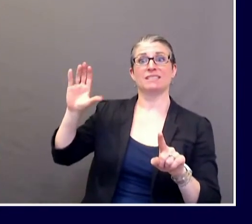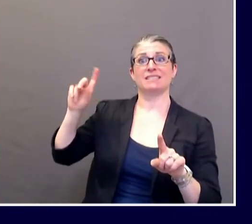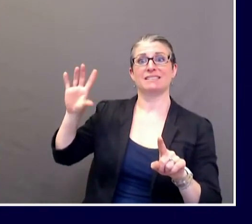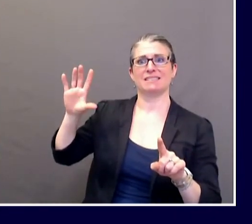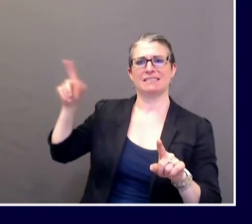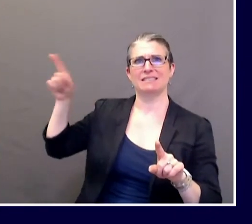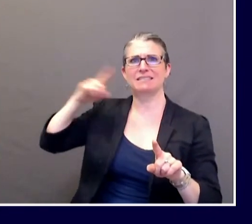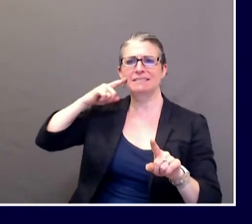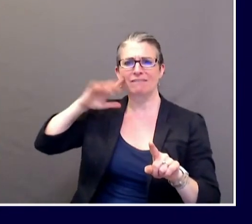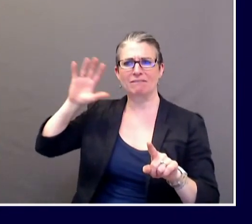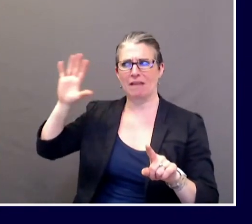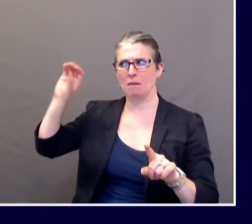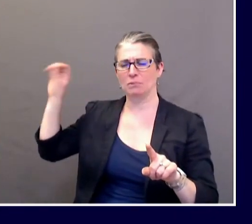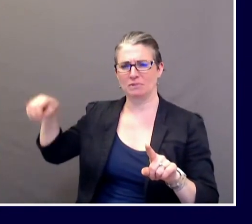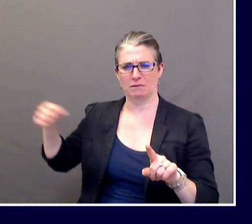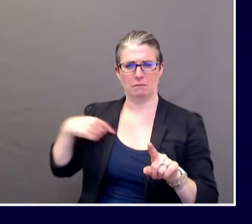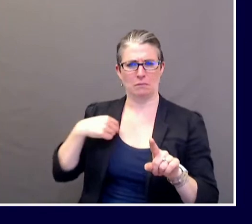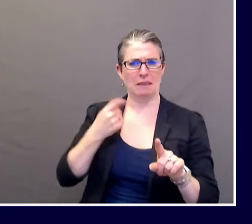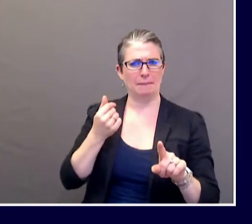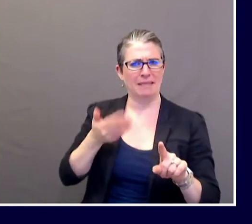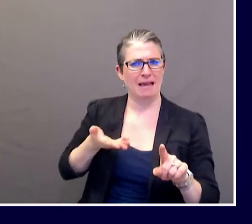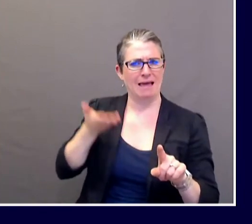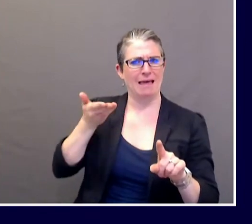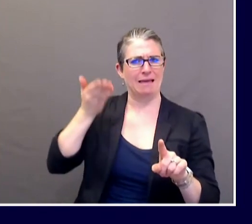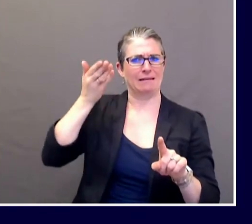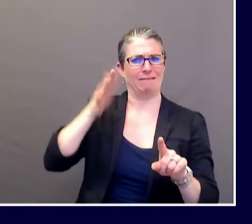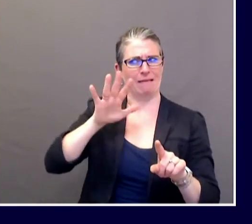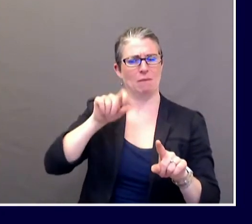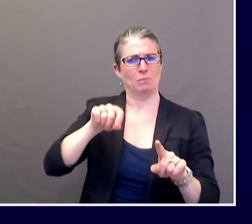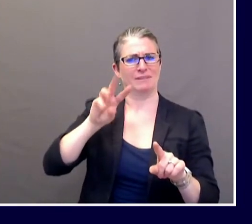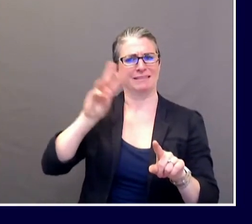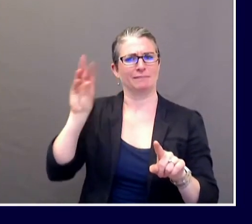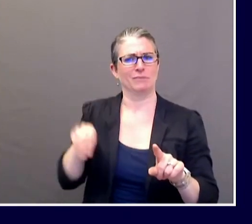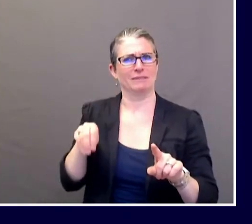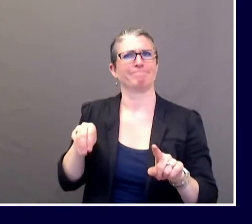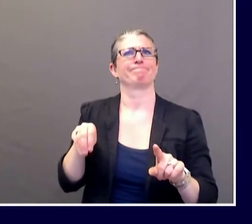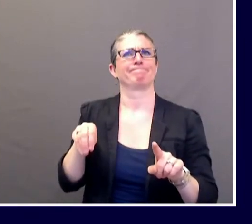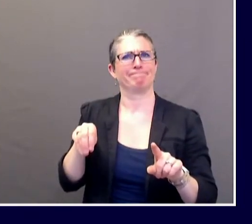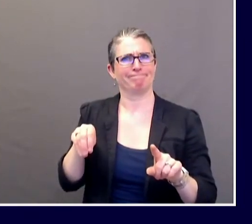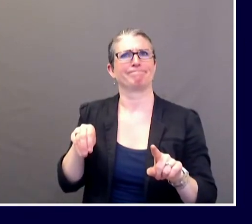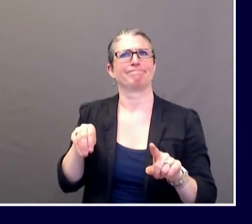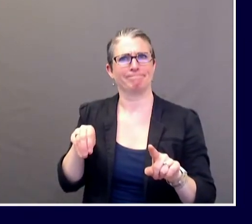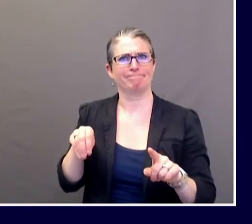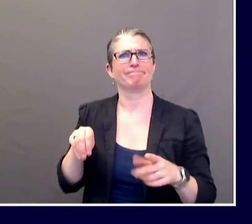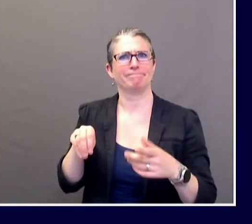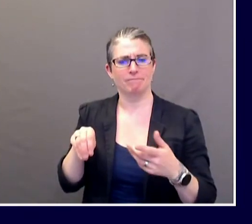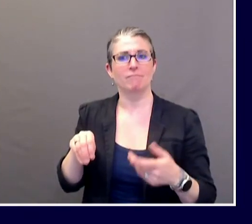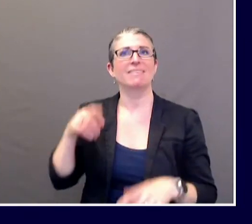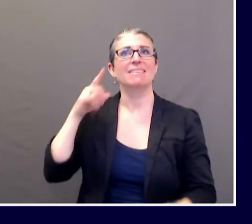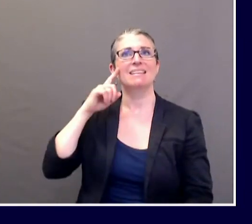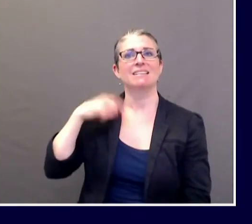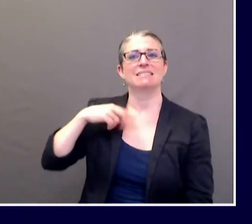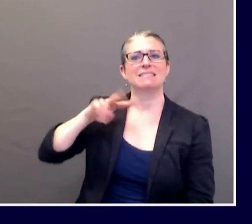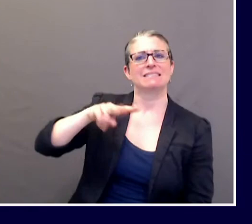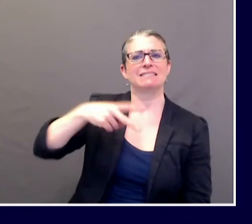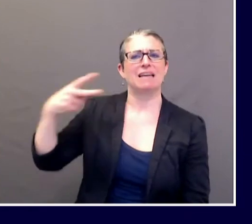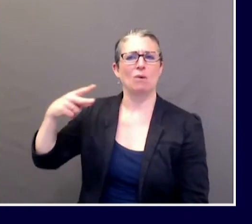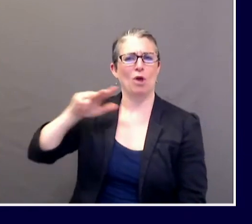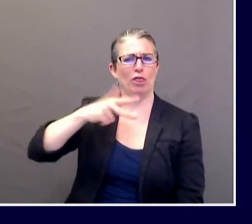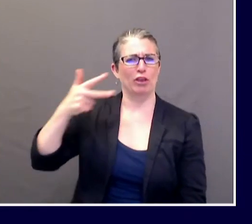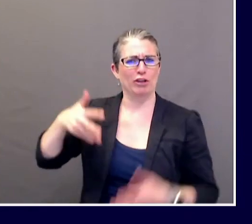week, we were in the second or third highest spot in terms of percentages of variants that we are